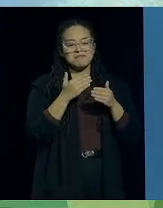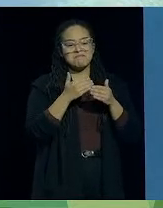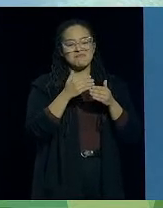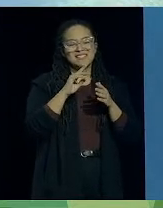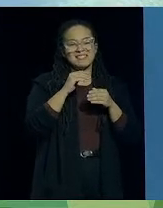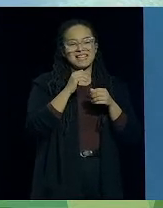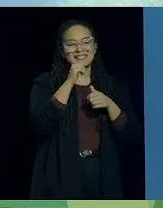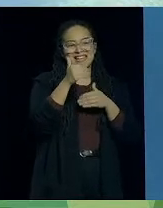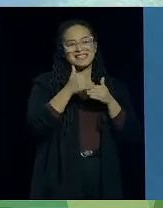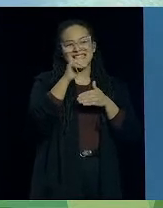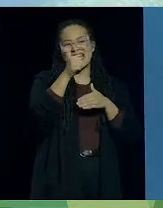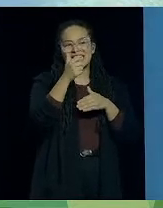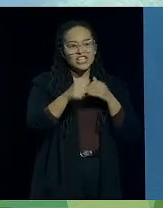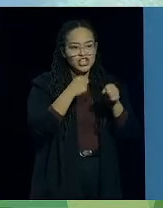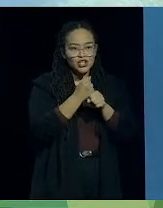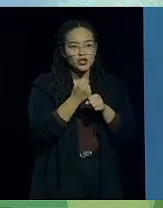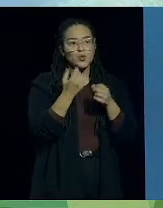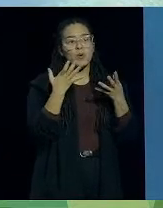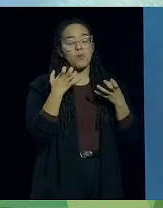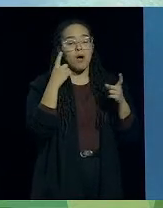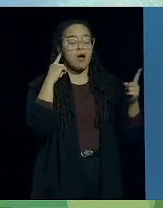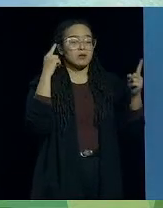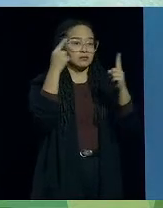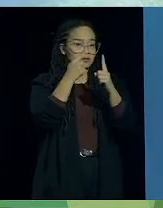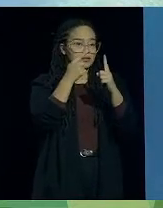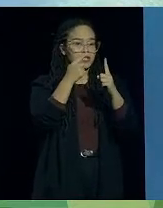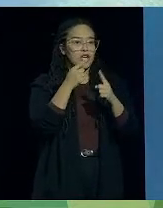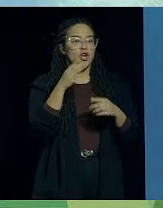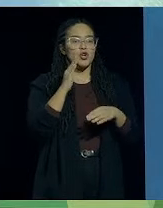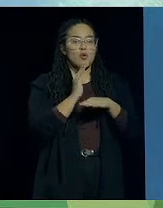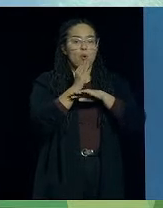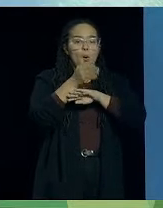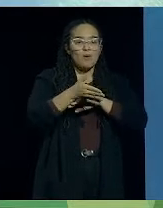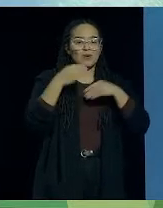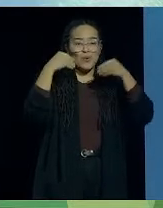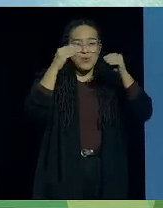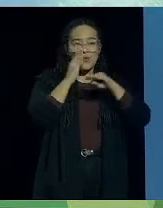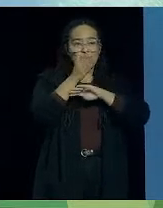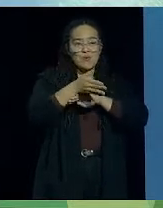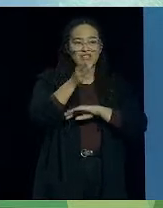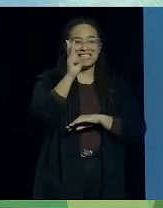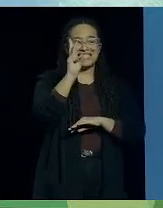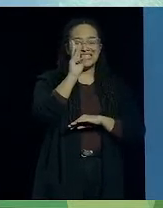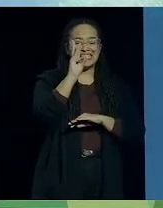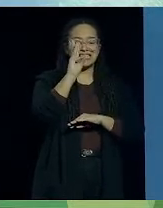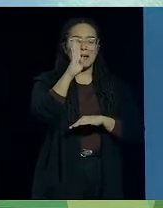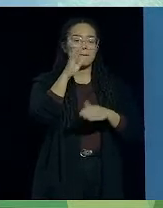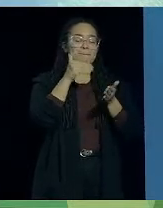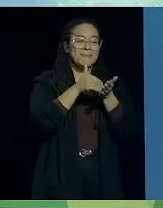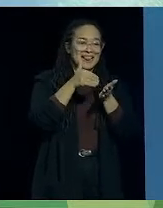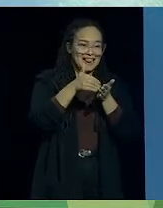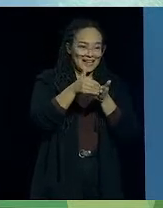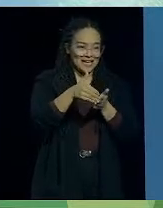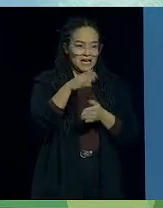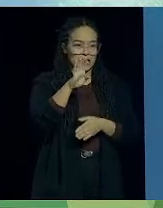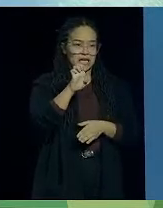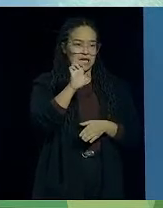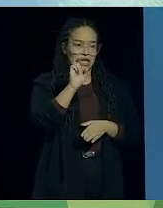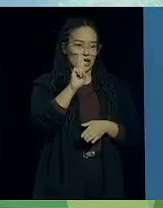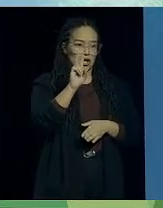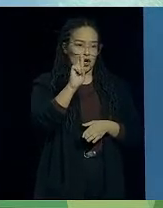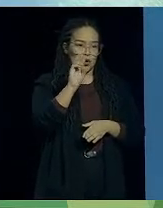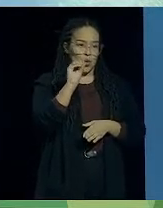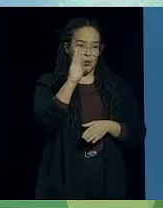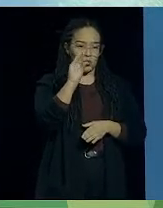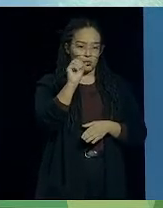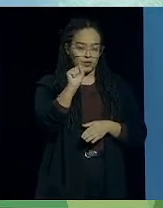decade, we aim to generate sales of 6 billion euros with software and services. Of